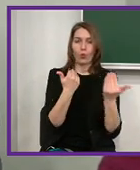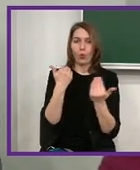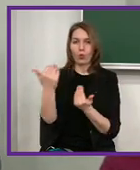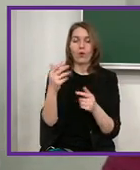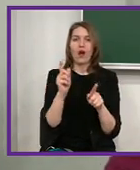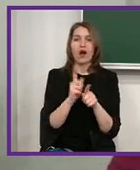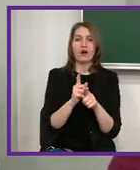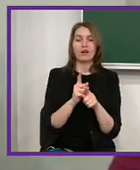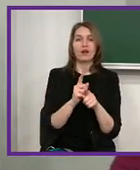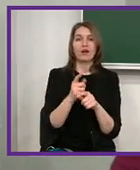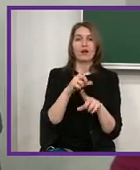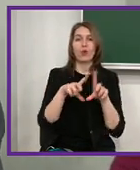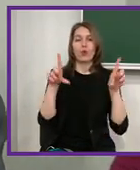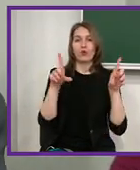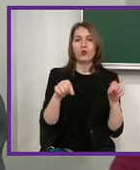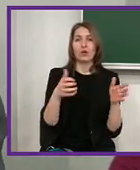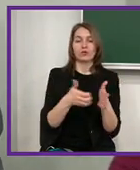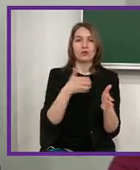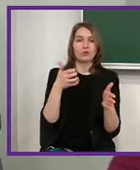also employee morale,